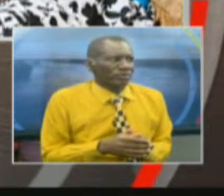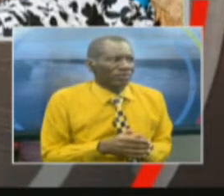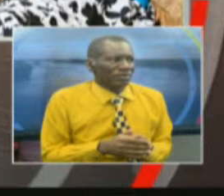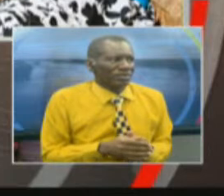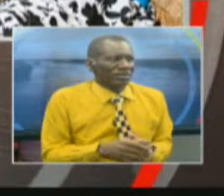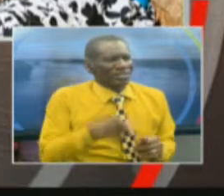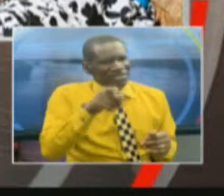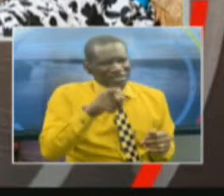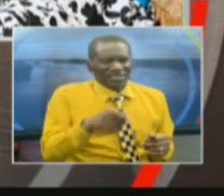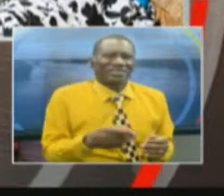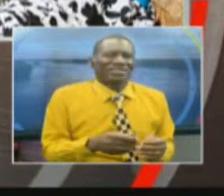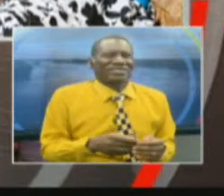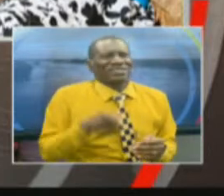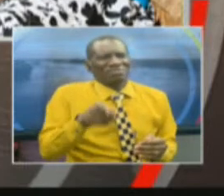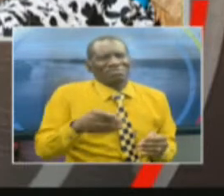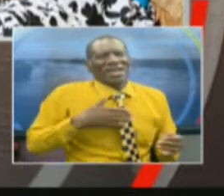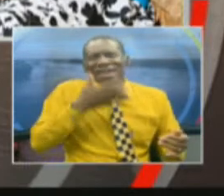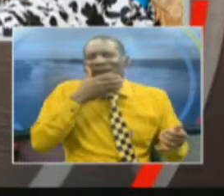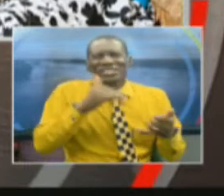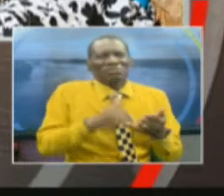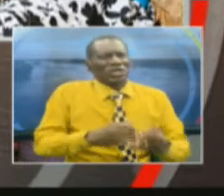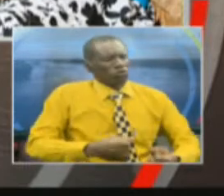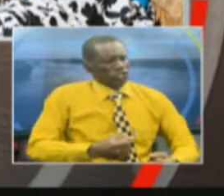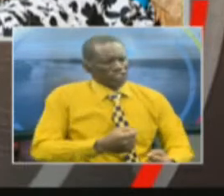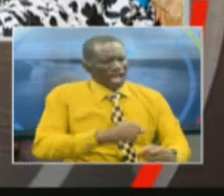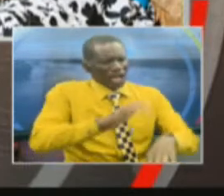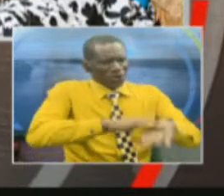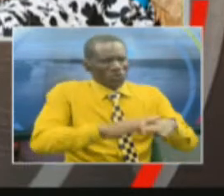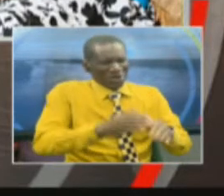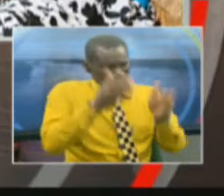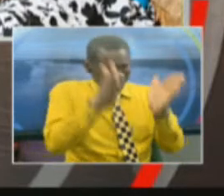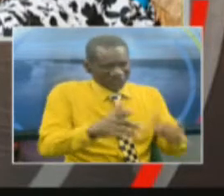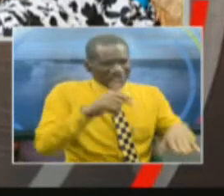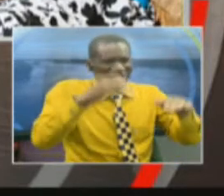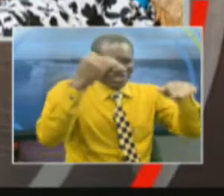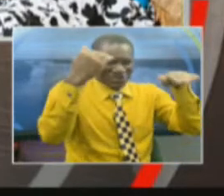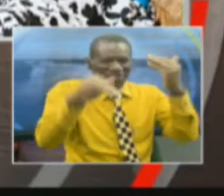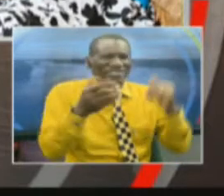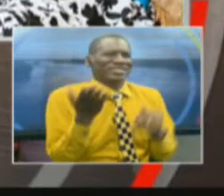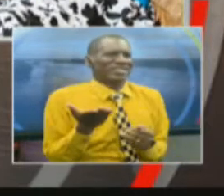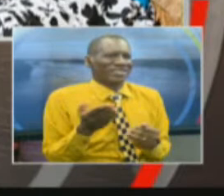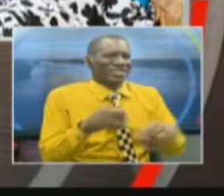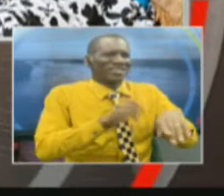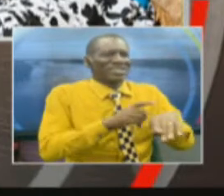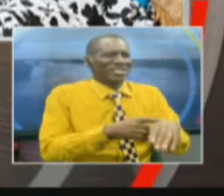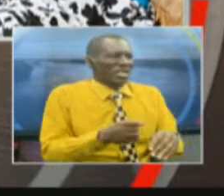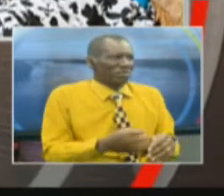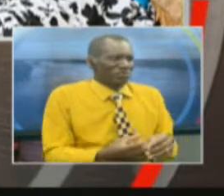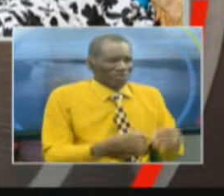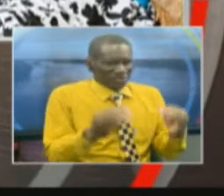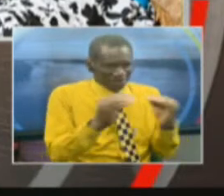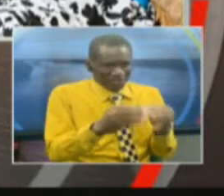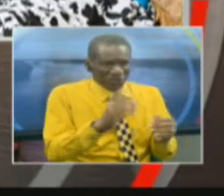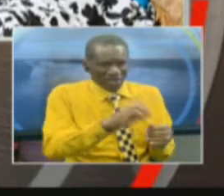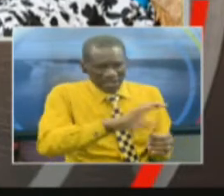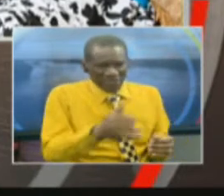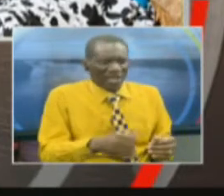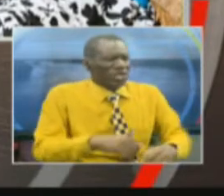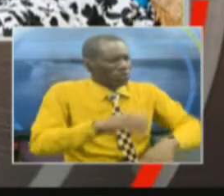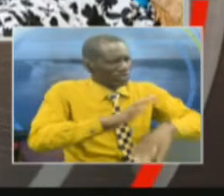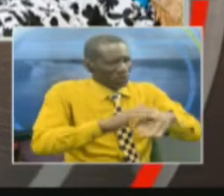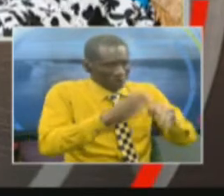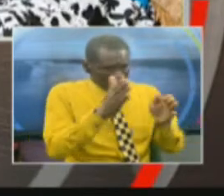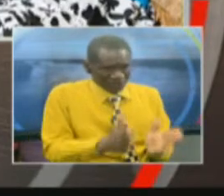He was a very generous guy back in campus. When he used to see, he used to be really generous. So